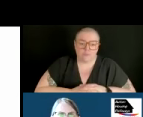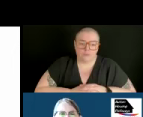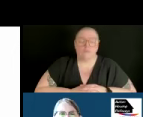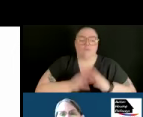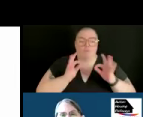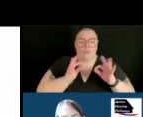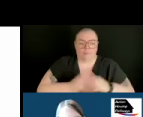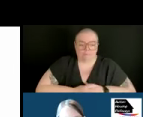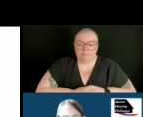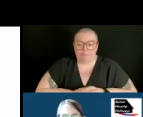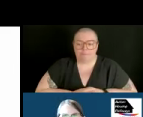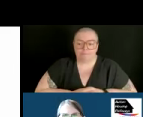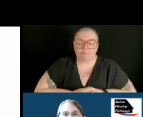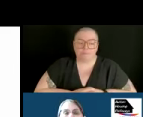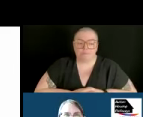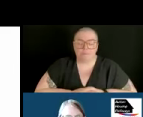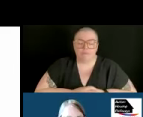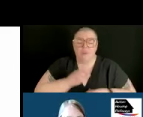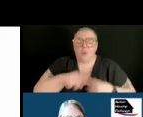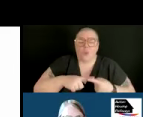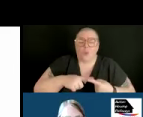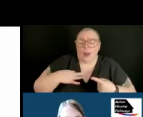Okay. When should you apply?